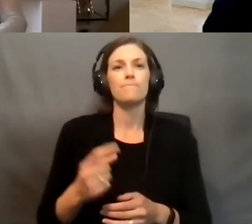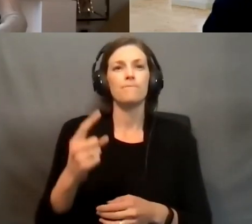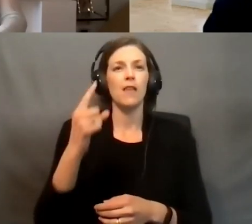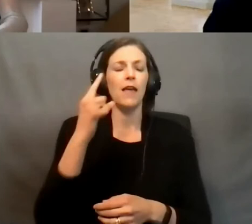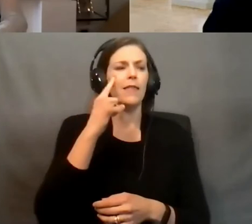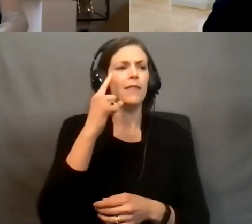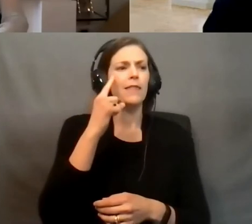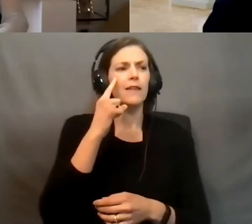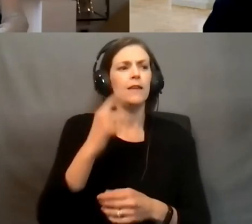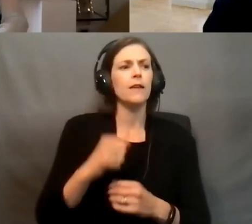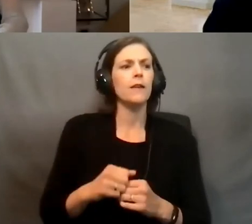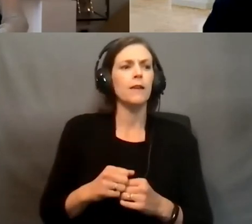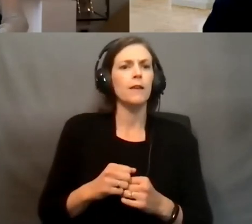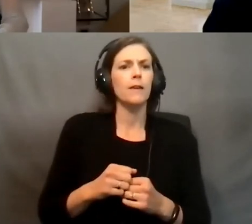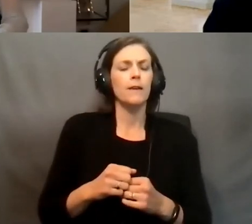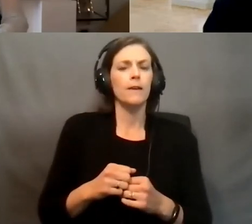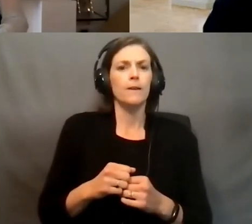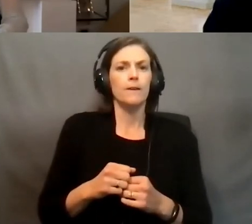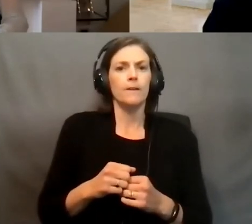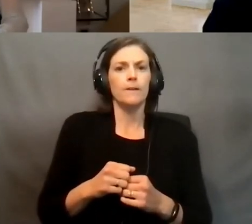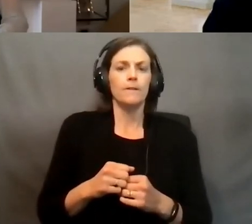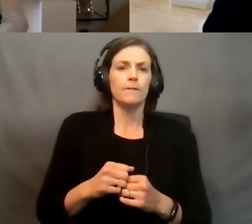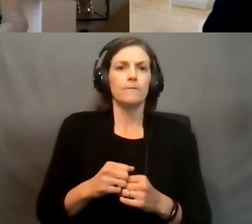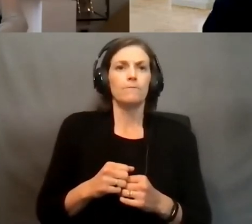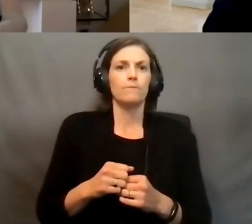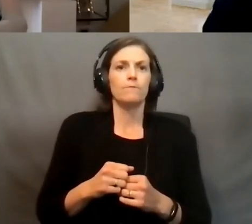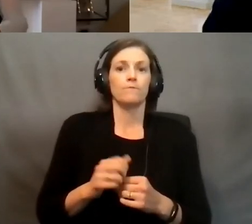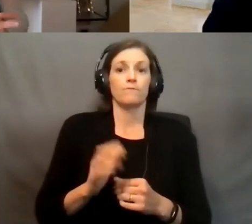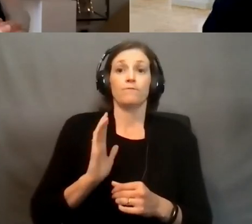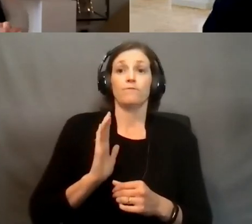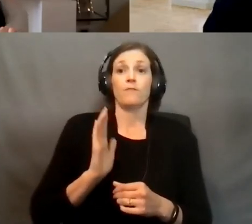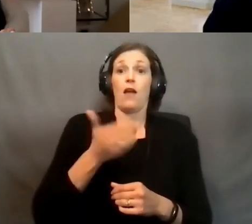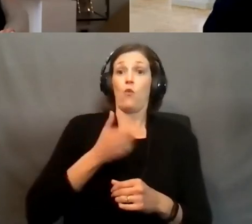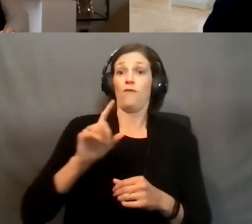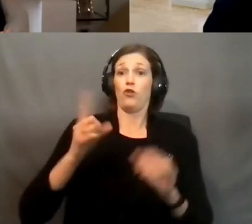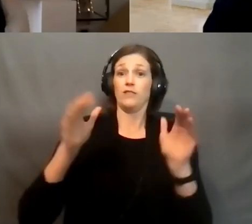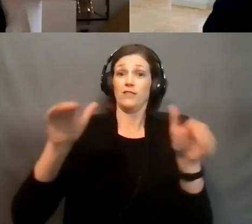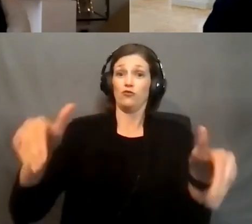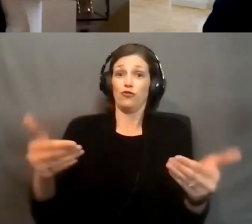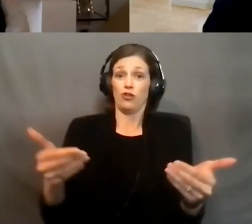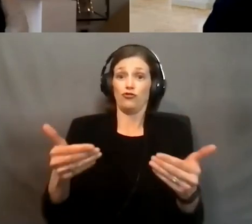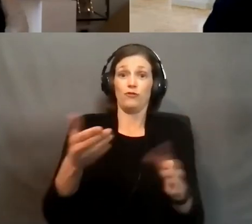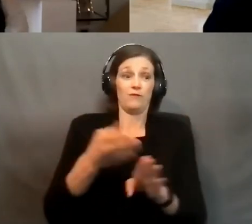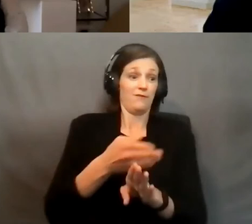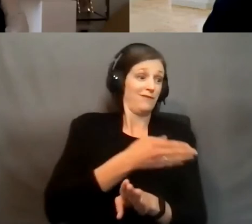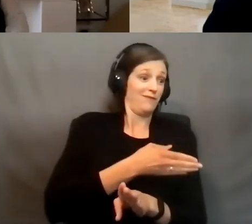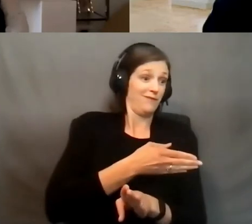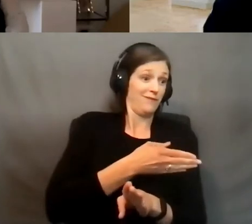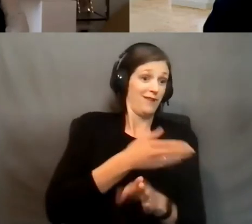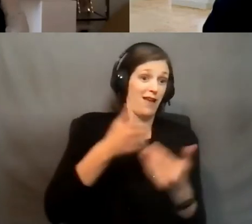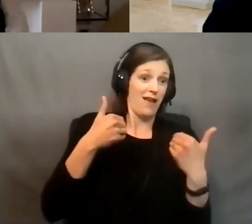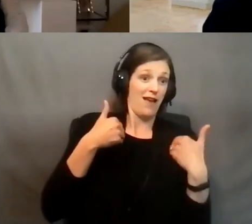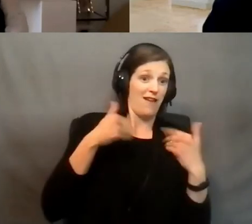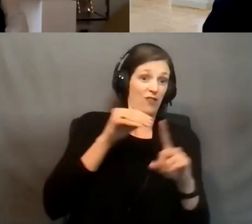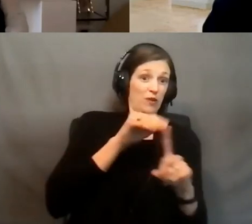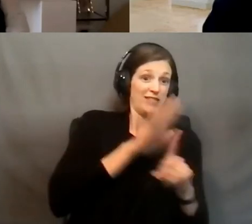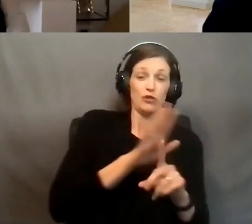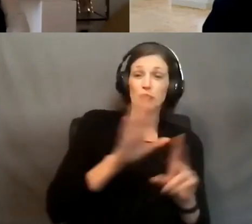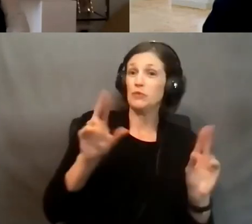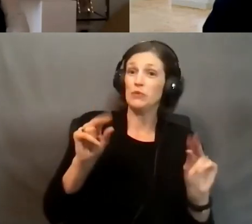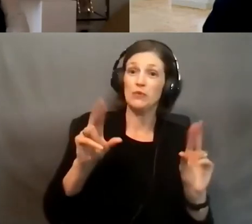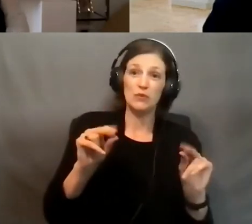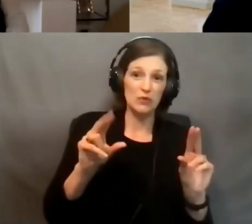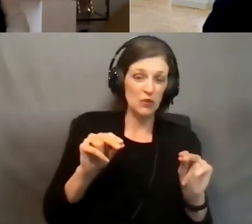before our first introduction to the interactive presentation gallery